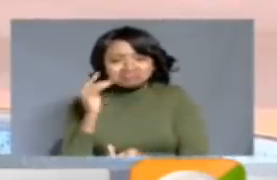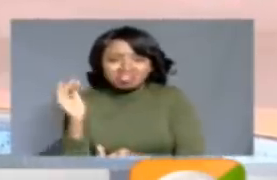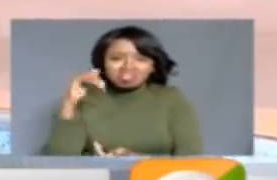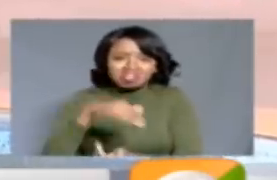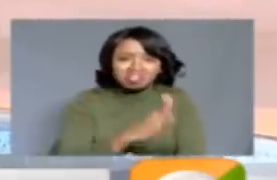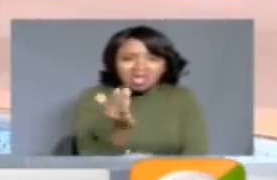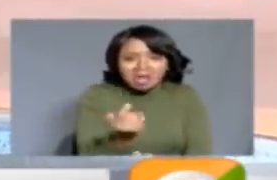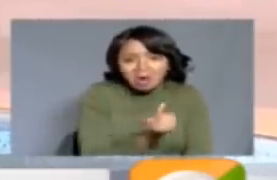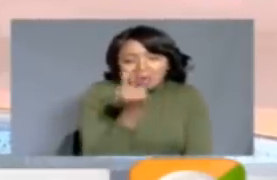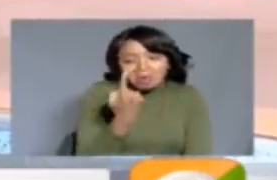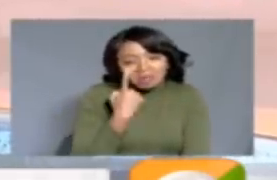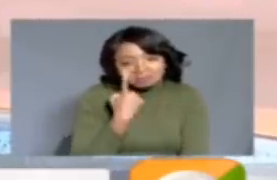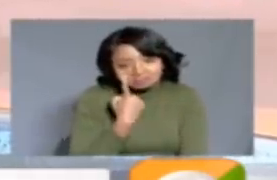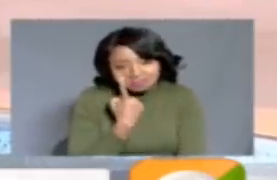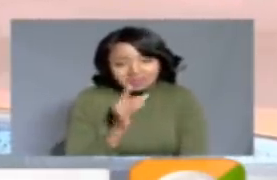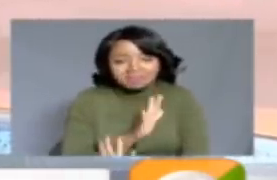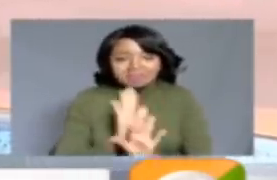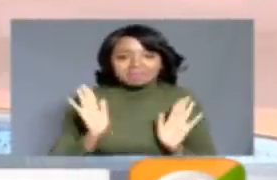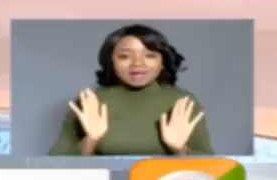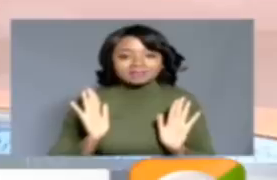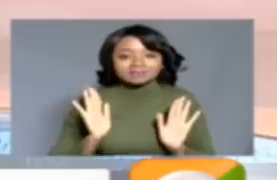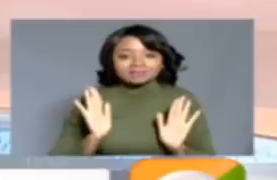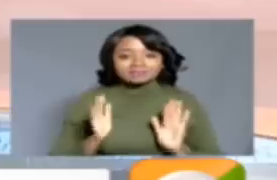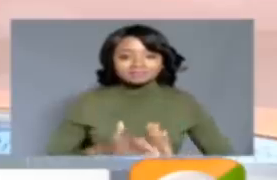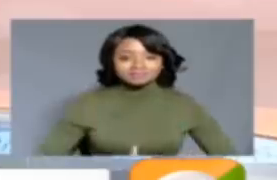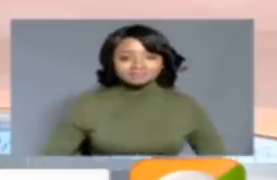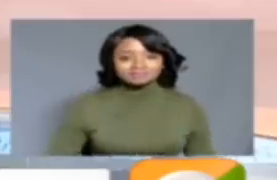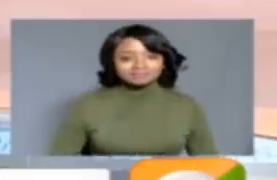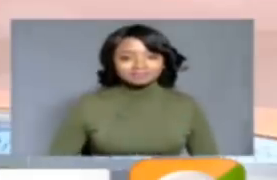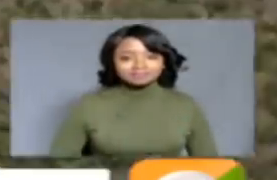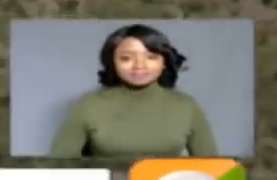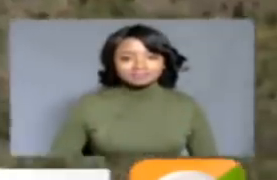are the only things that dot the landscape there.